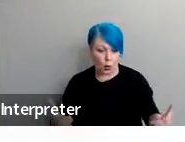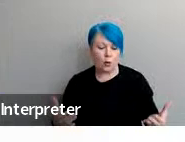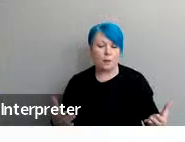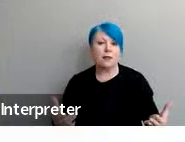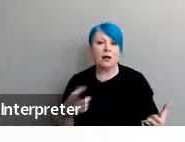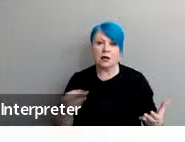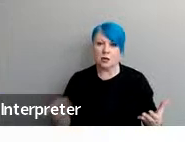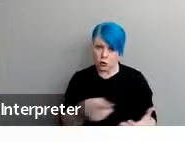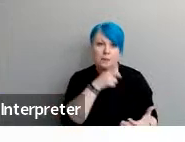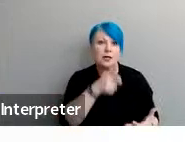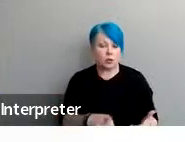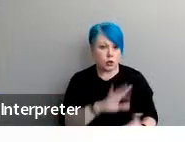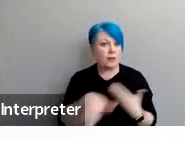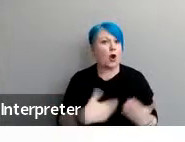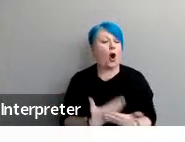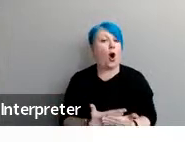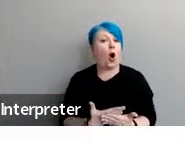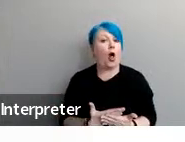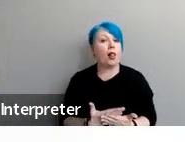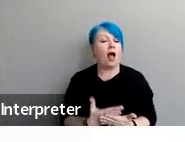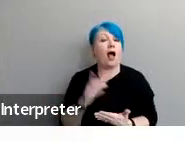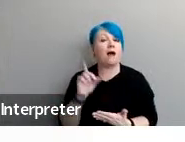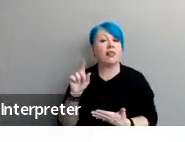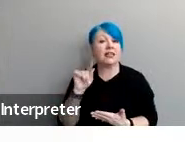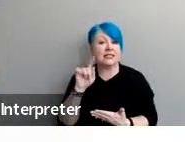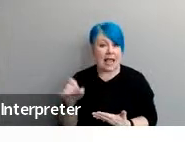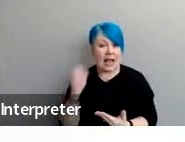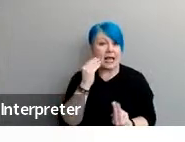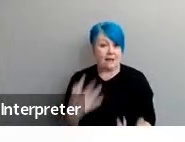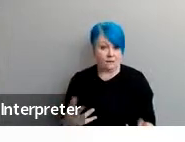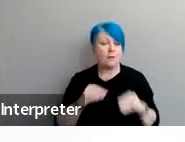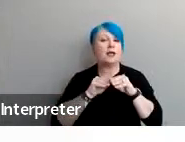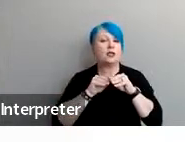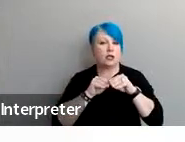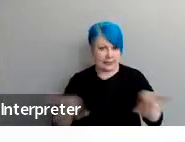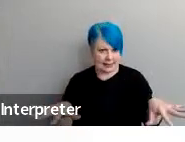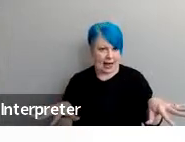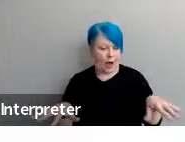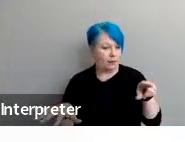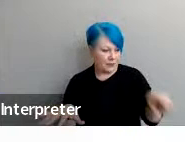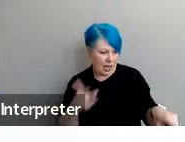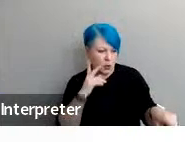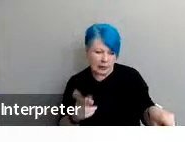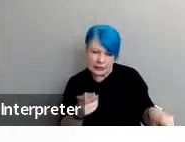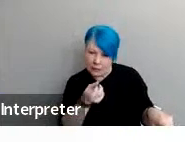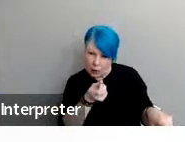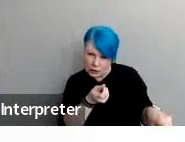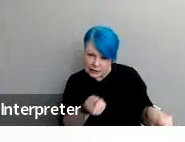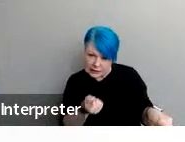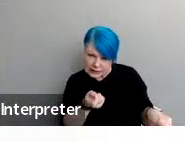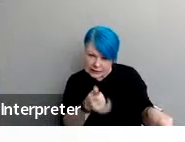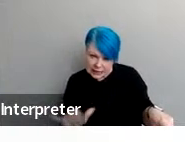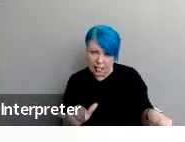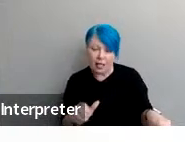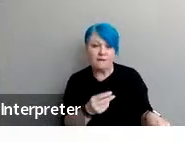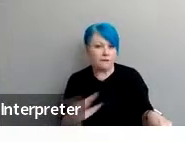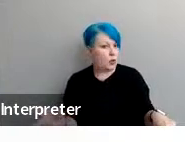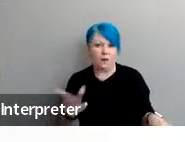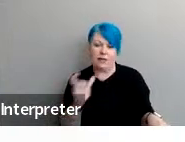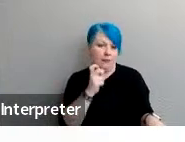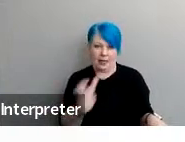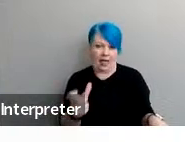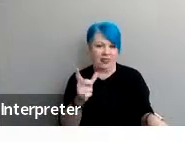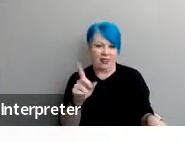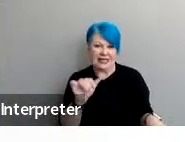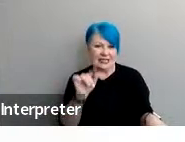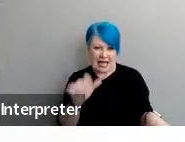district directors to get those dates out sooner, but there are still some districts, as you will see, that don't have their dates set yet. As soon as we get them, we're